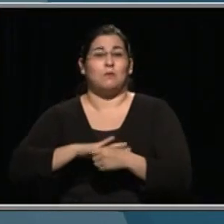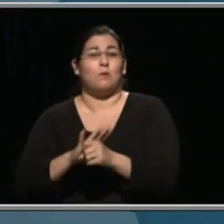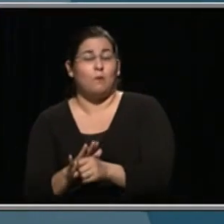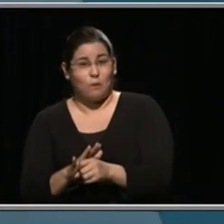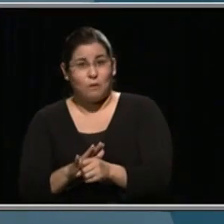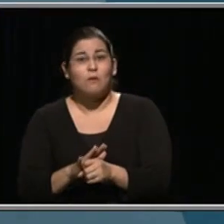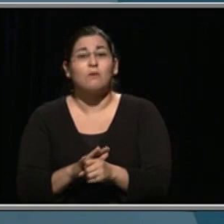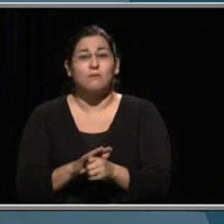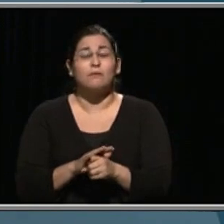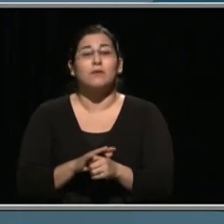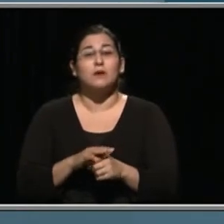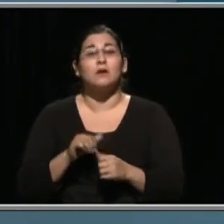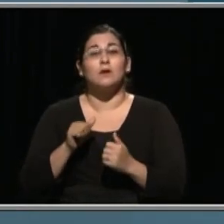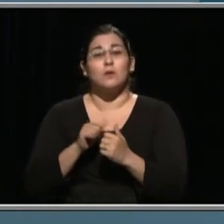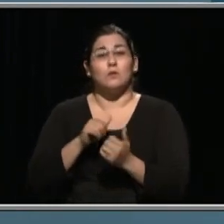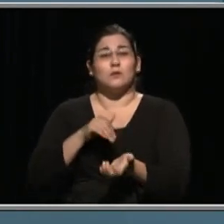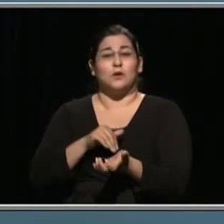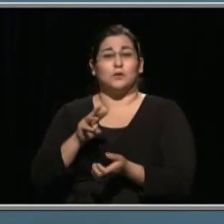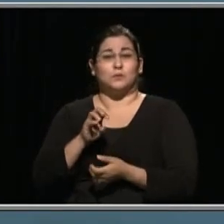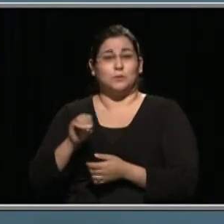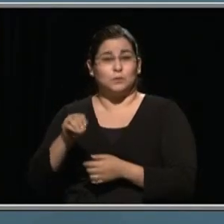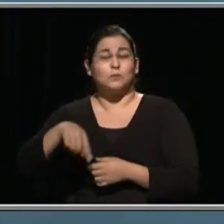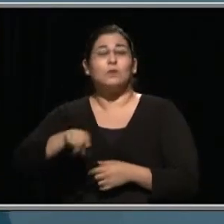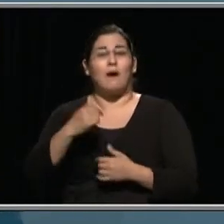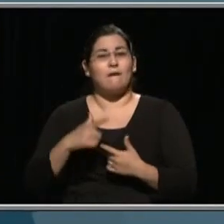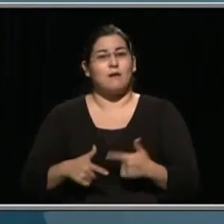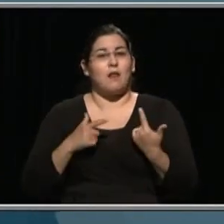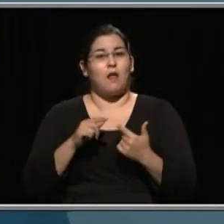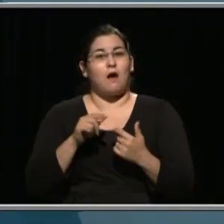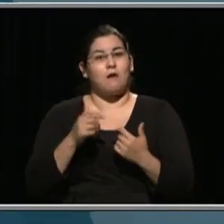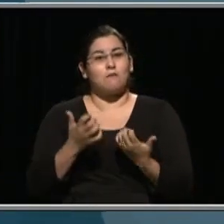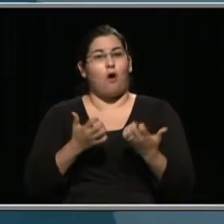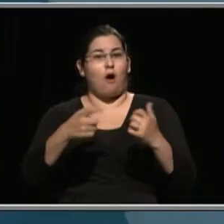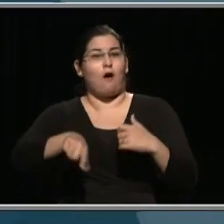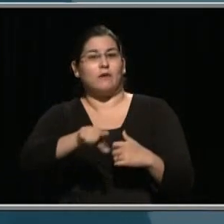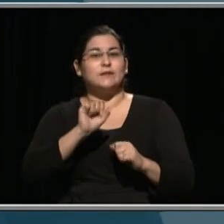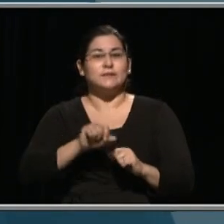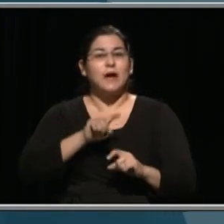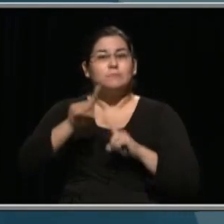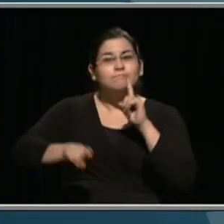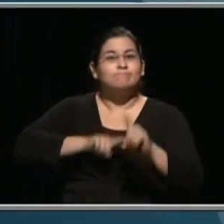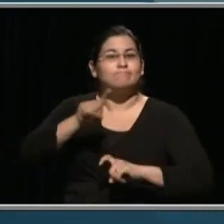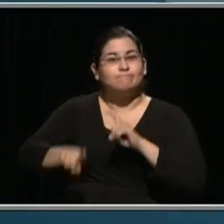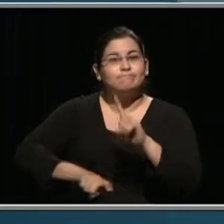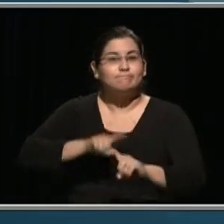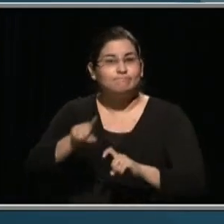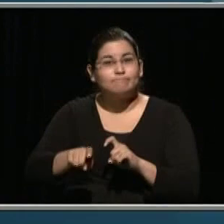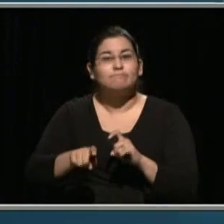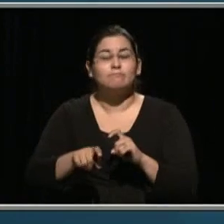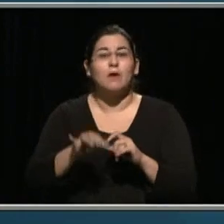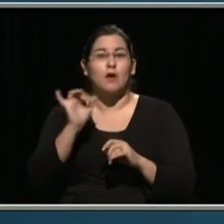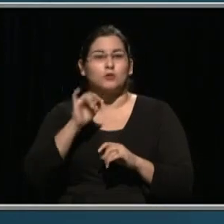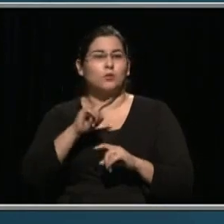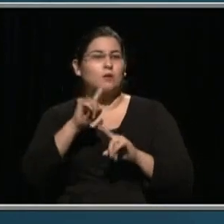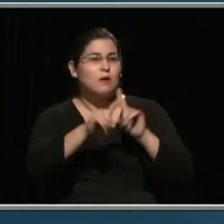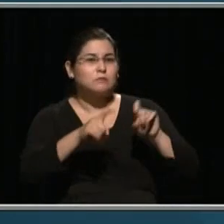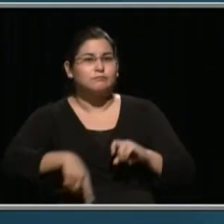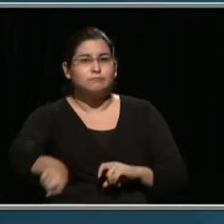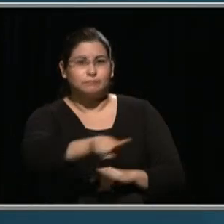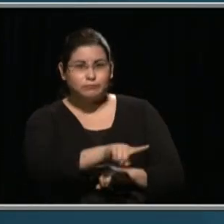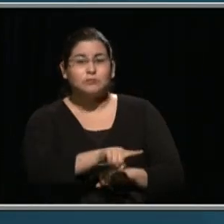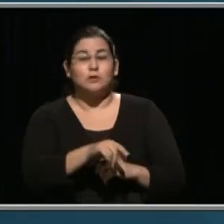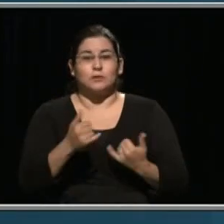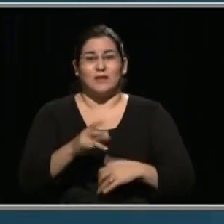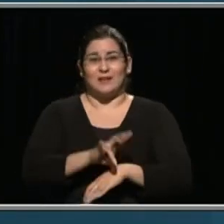Health Authority. The meeting will have live audience polling as well as opportunities to ask your questions, and you can be part of that conversation at 7